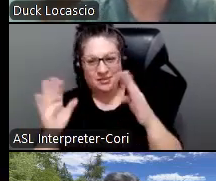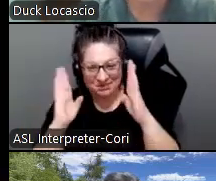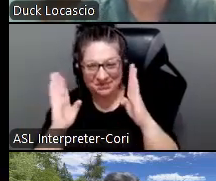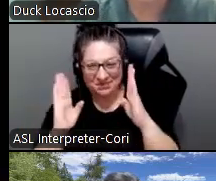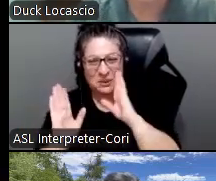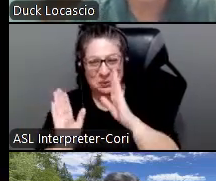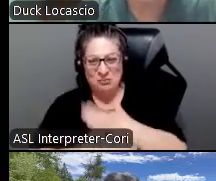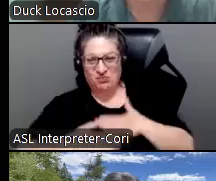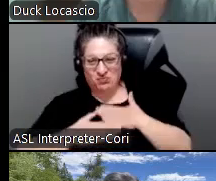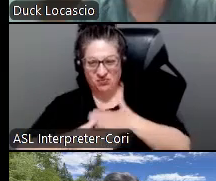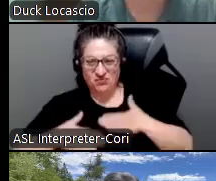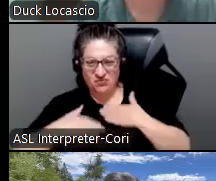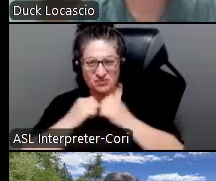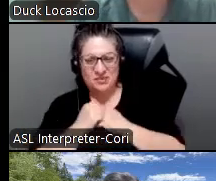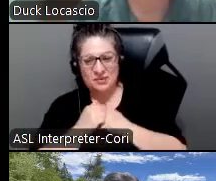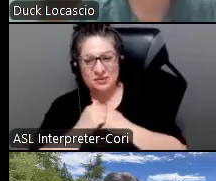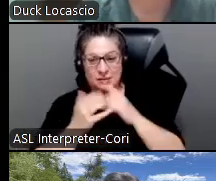today.